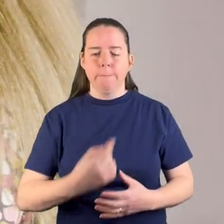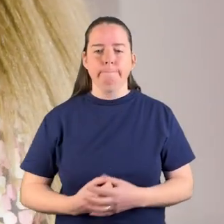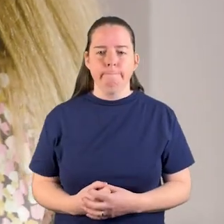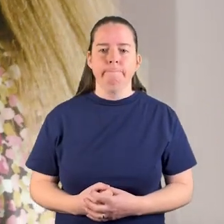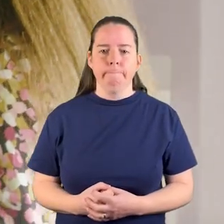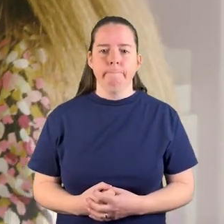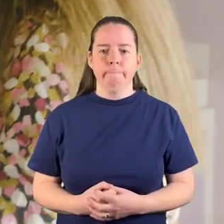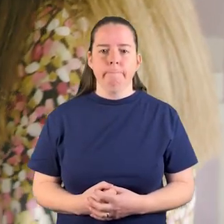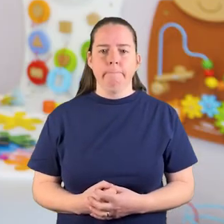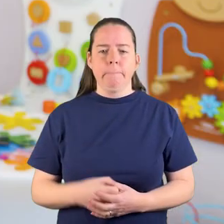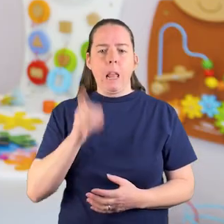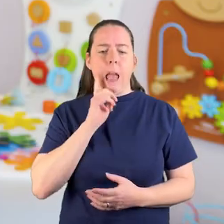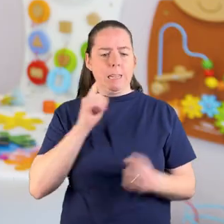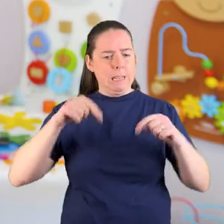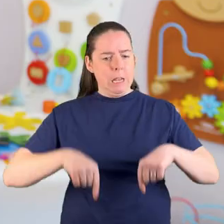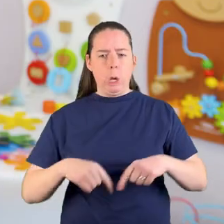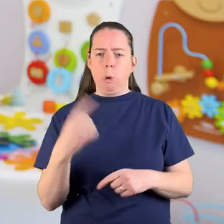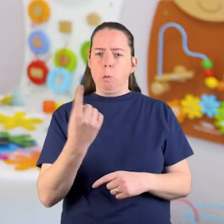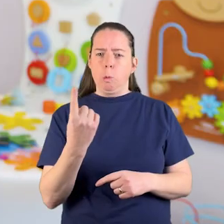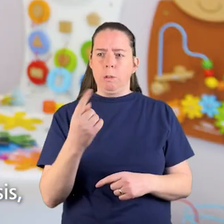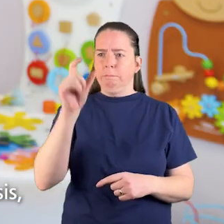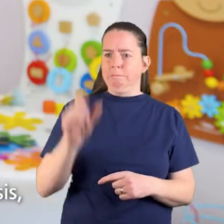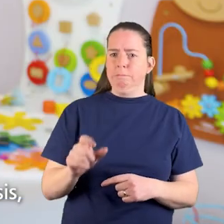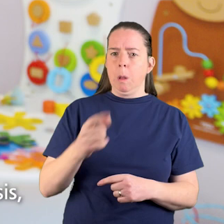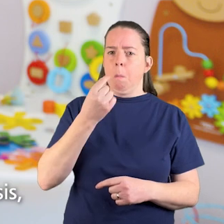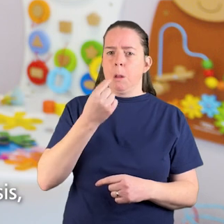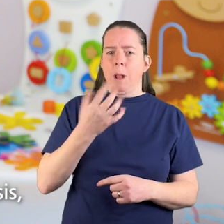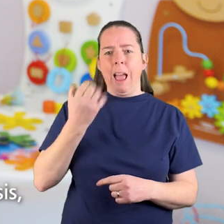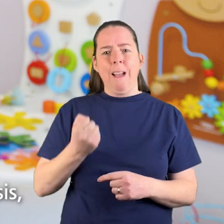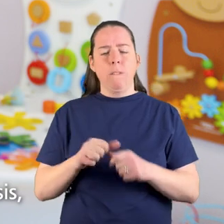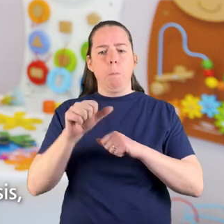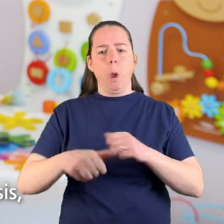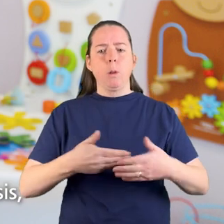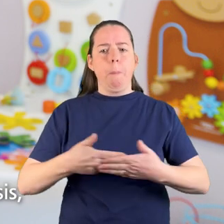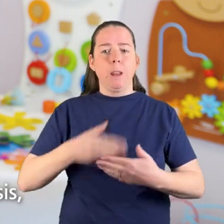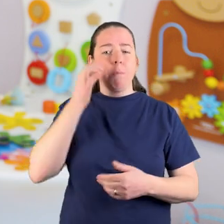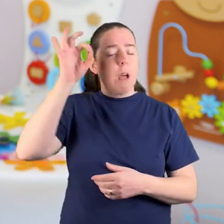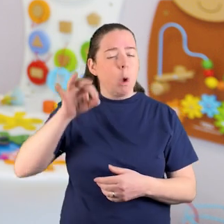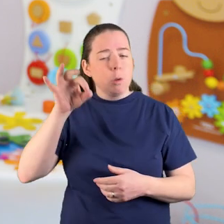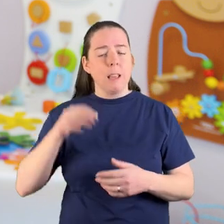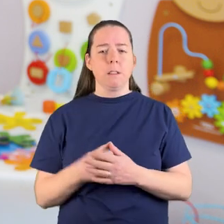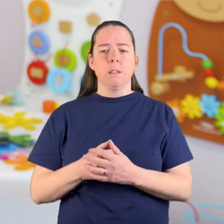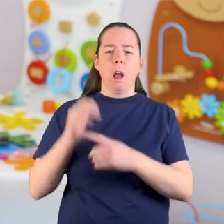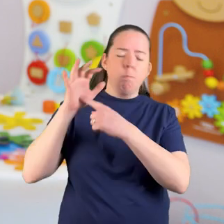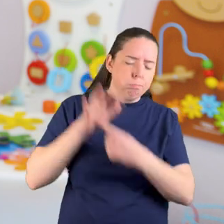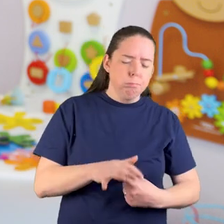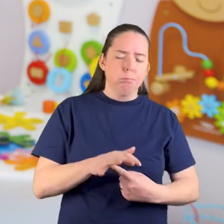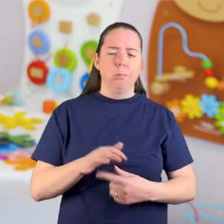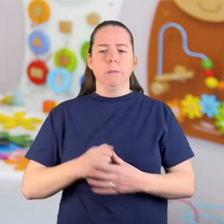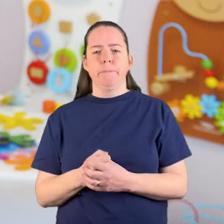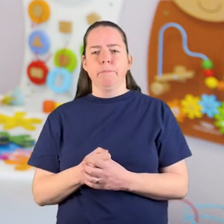of one, if needed. The types of ladies that we take, they may present with postpartum psychosis, postpartum